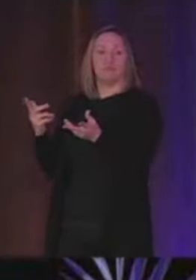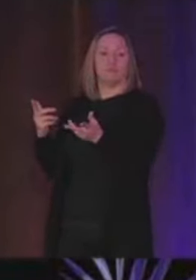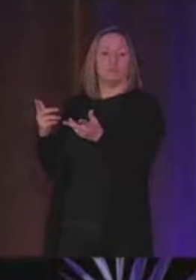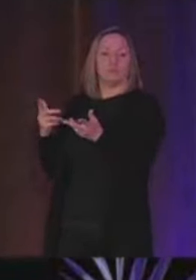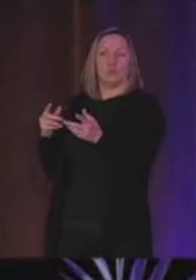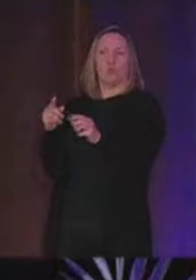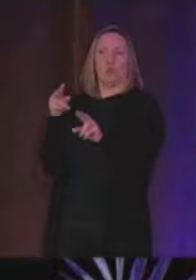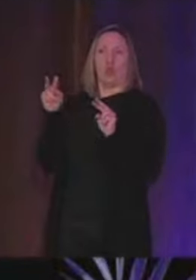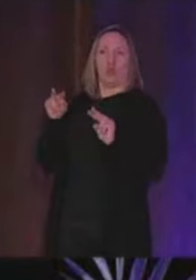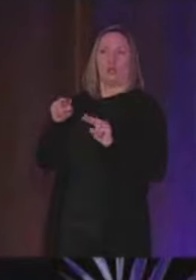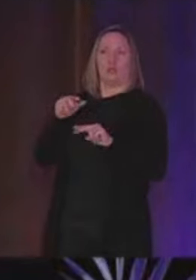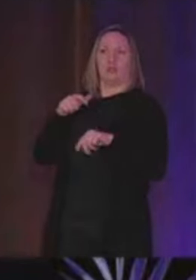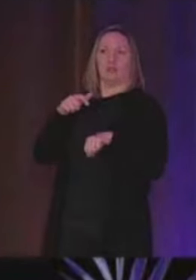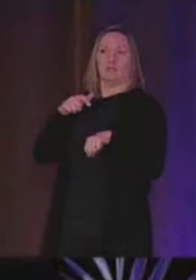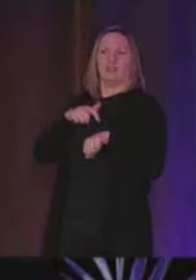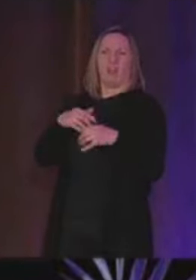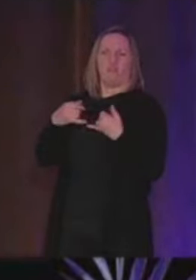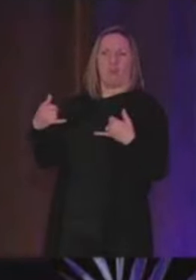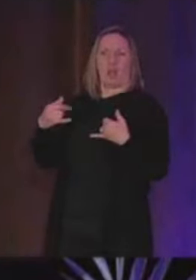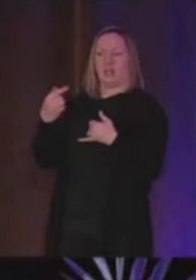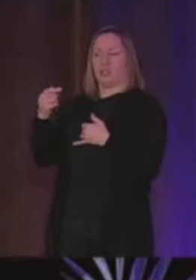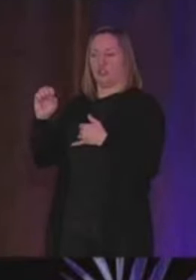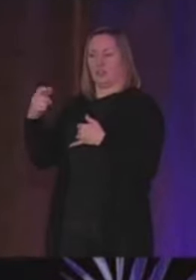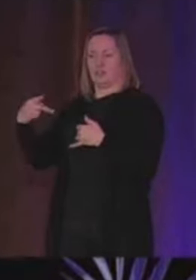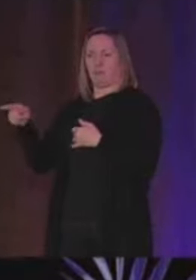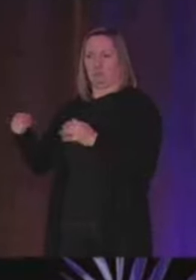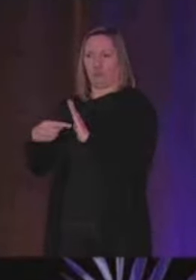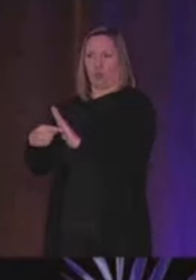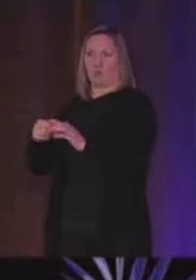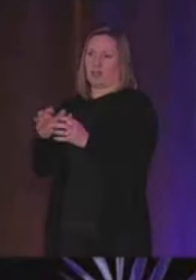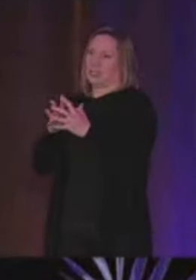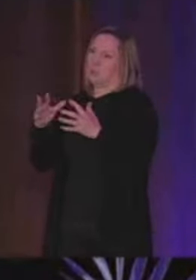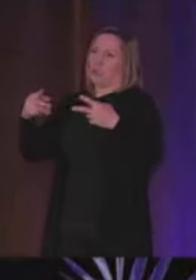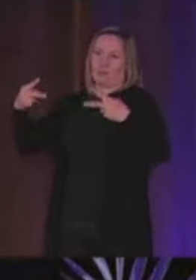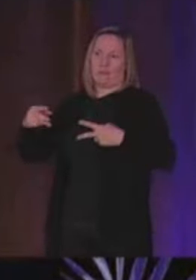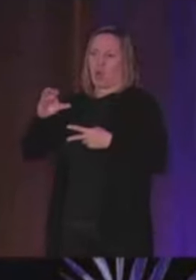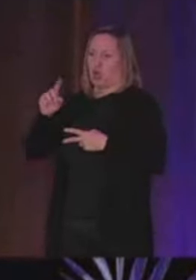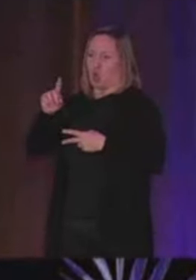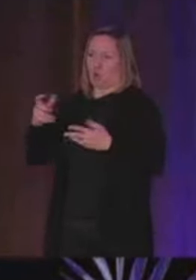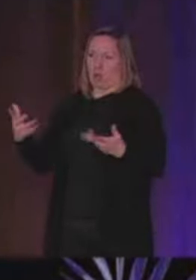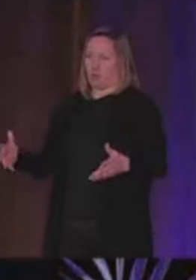as GSAP recommends. But this is a bunch of code already.